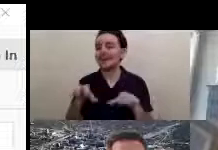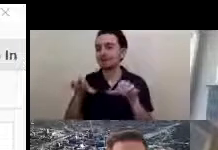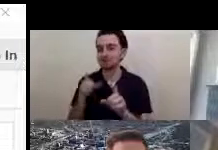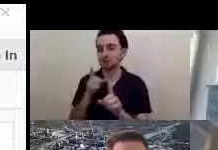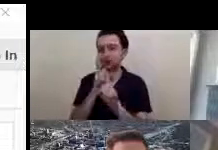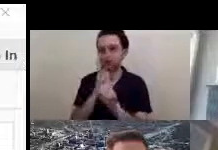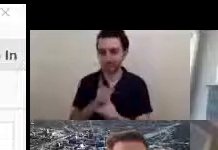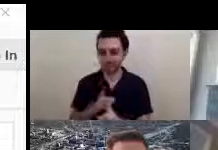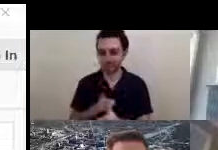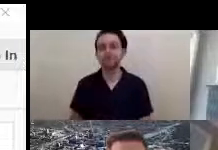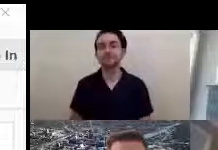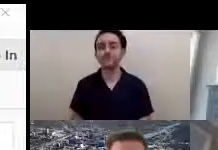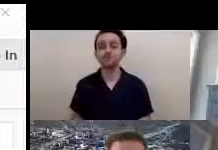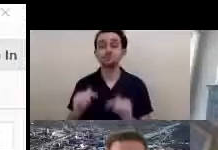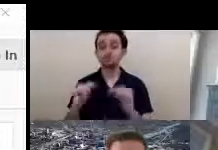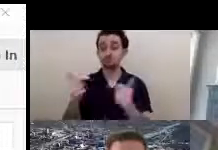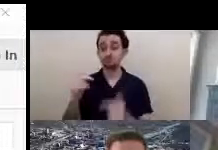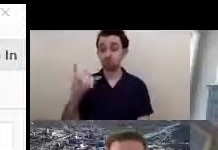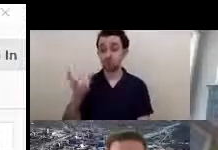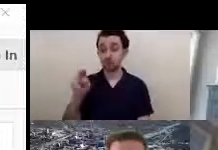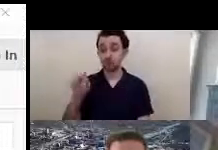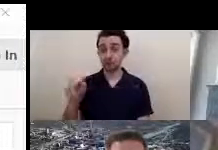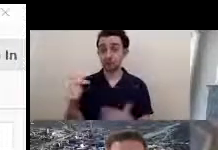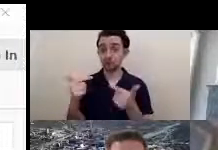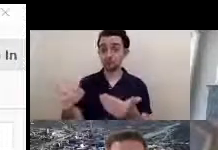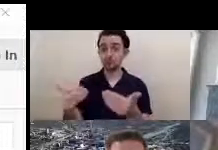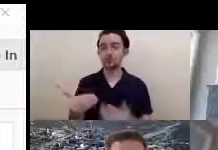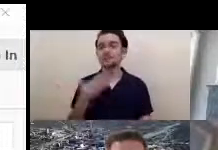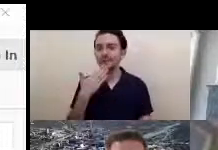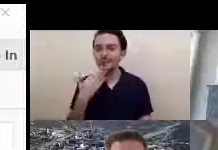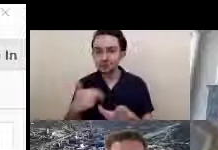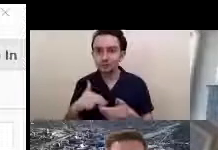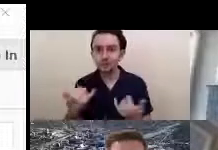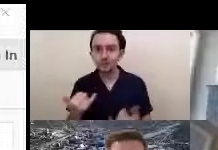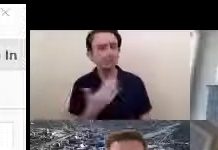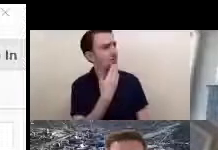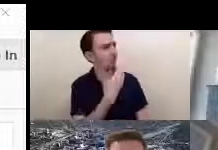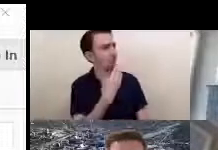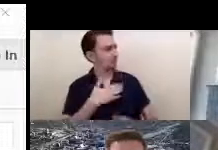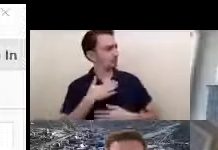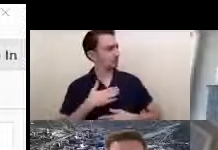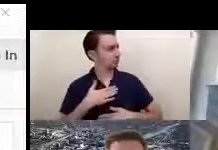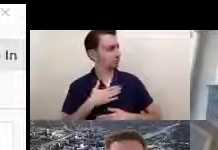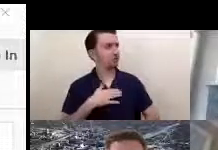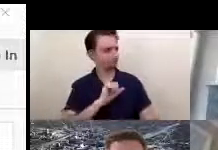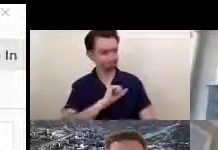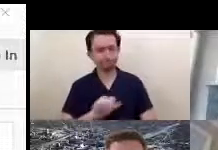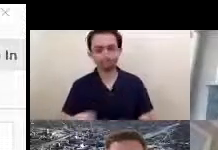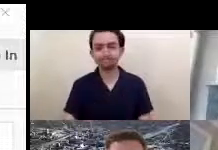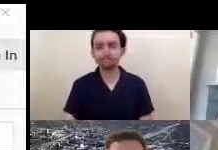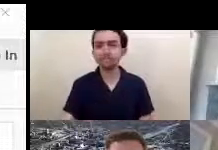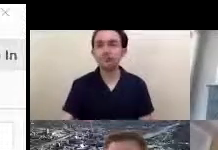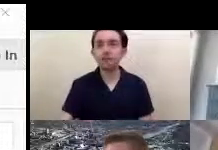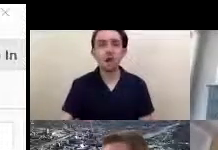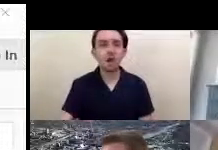And I'll turn this over to James. Thank you, James, for being here. Awesome. Oh, thank you, Thomas. I appreciate it. And I also want to